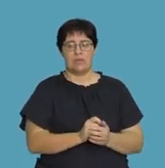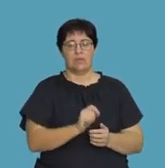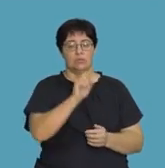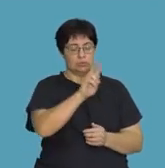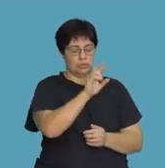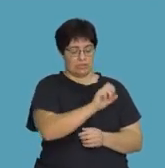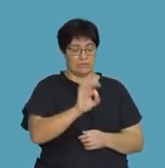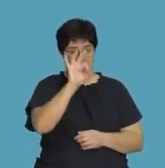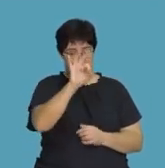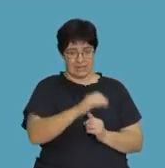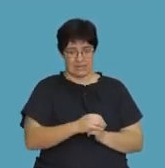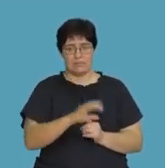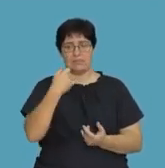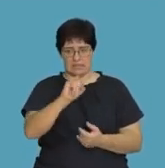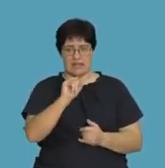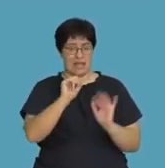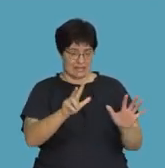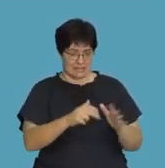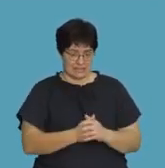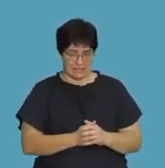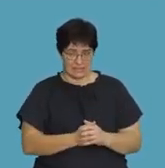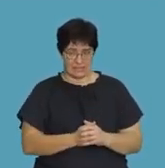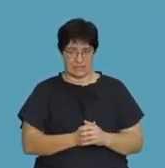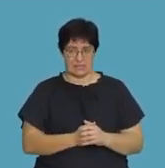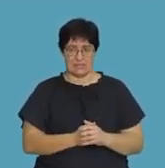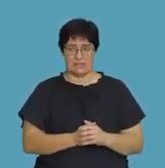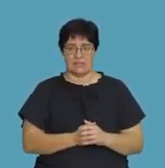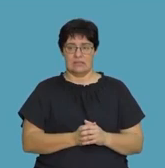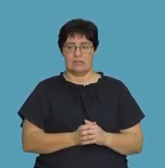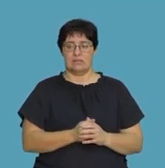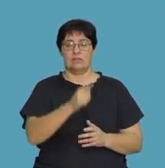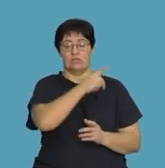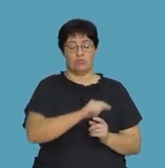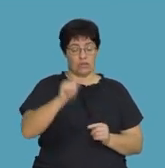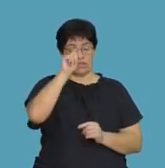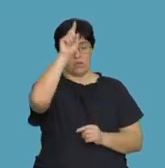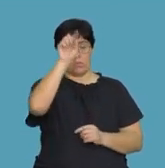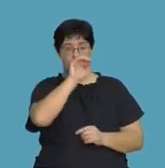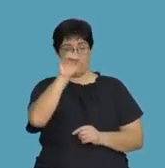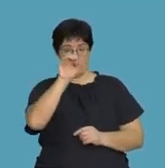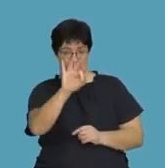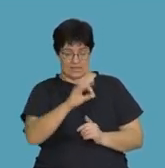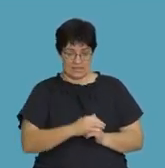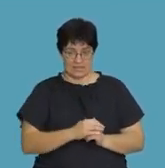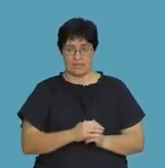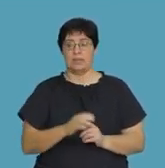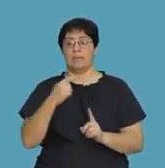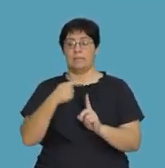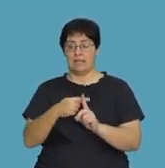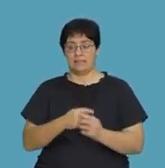as 2 to the exponent of 3, that's 8 still, right? Then remember, raised to 1 over